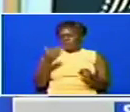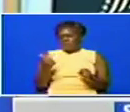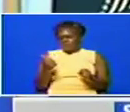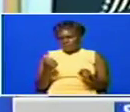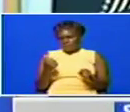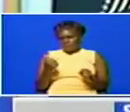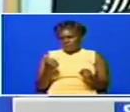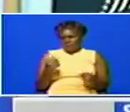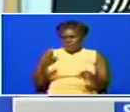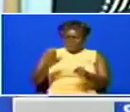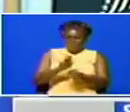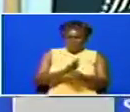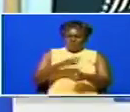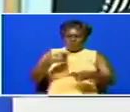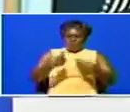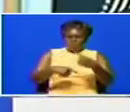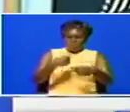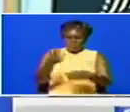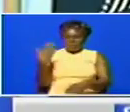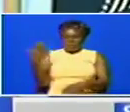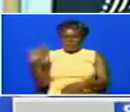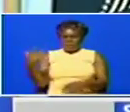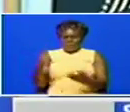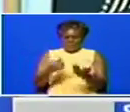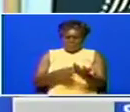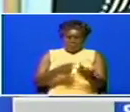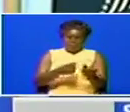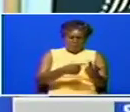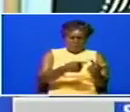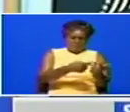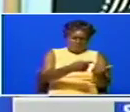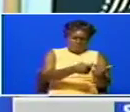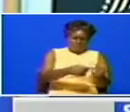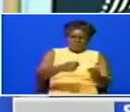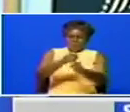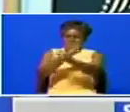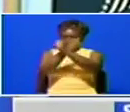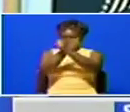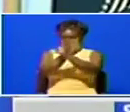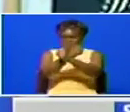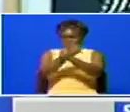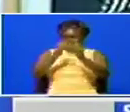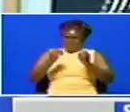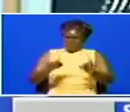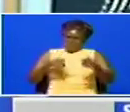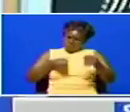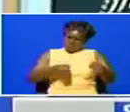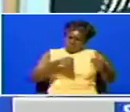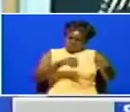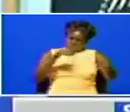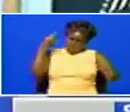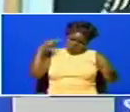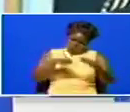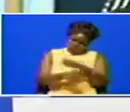a detailed process of paper ballot counting and security, which, if followed through to the